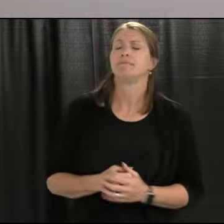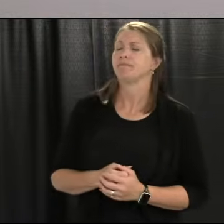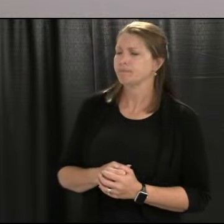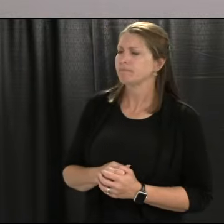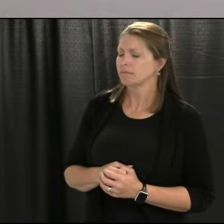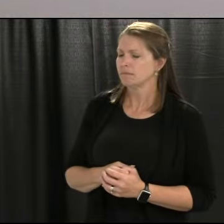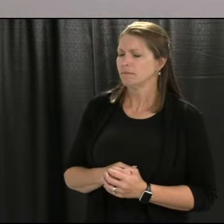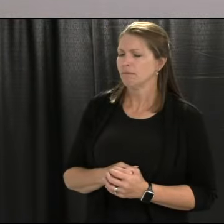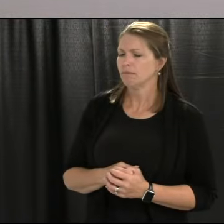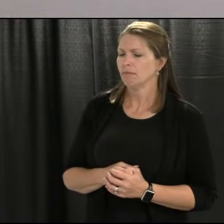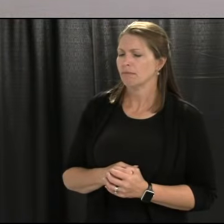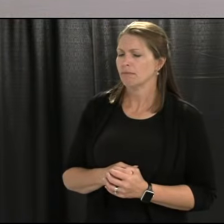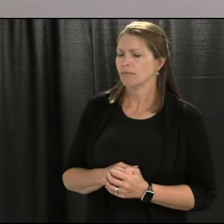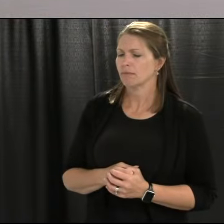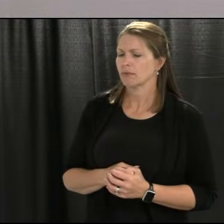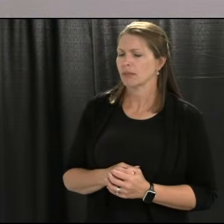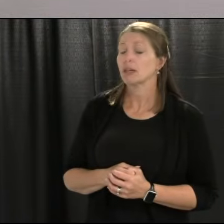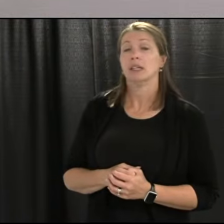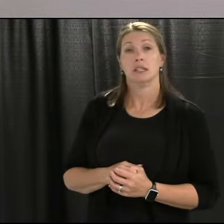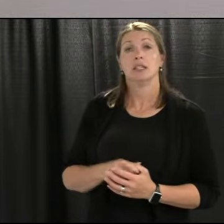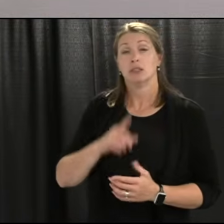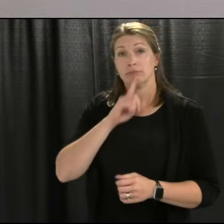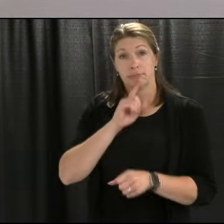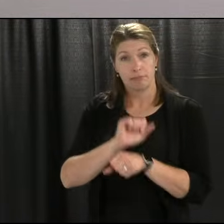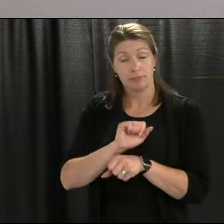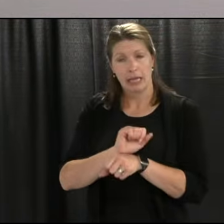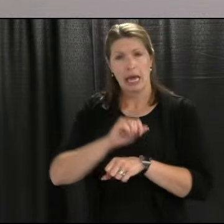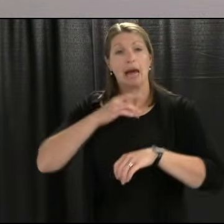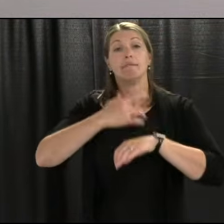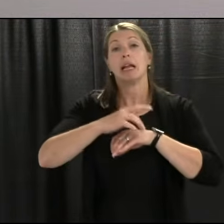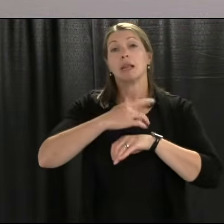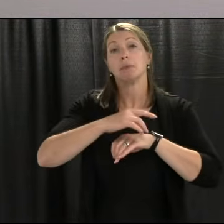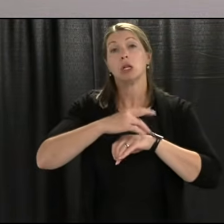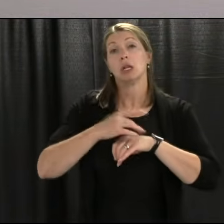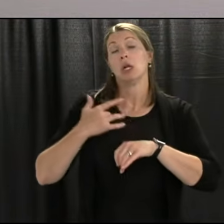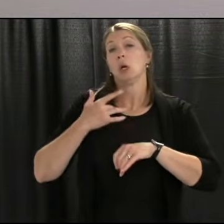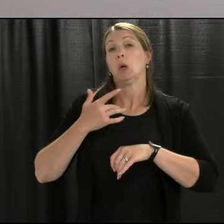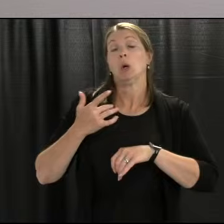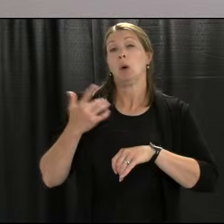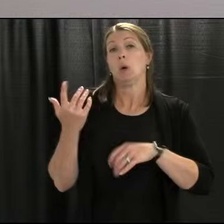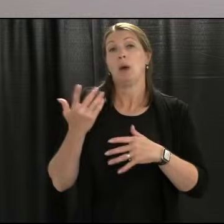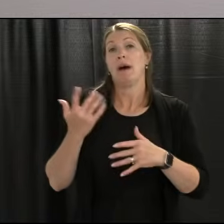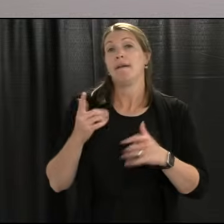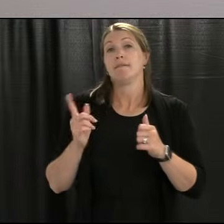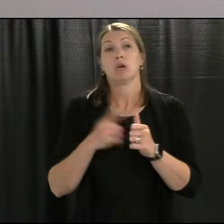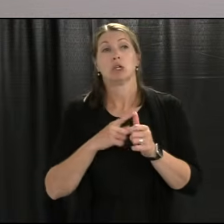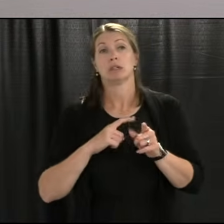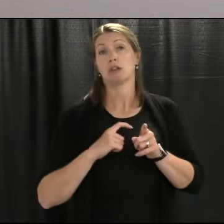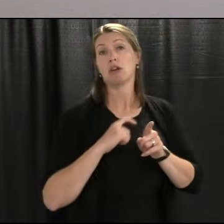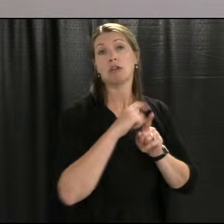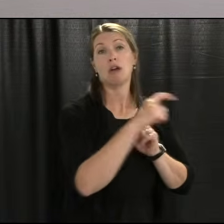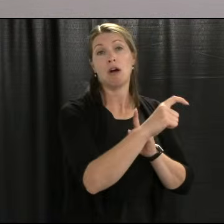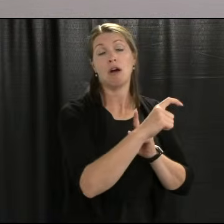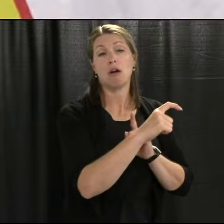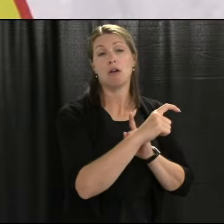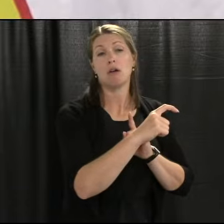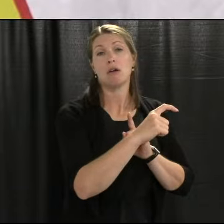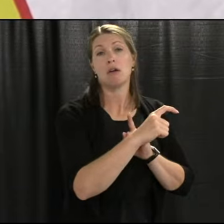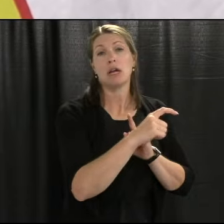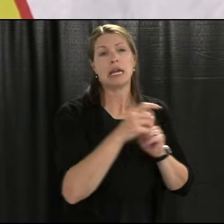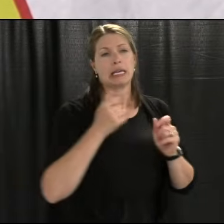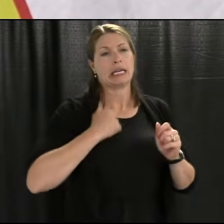initial contact is with the Canadian interagency, I think it's Forest